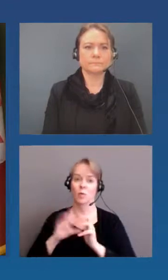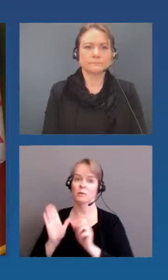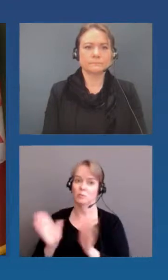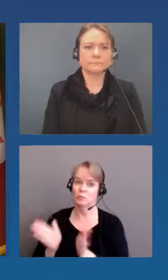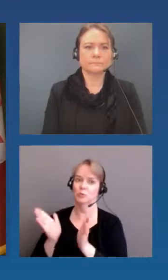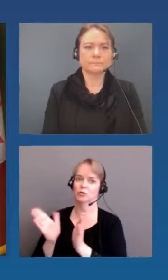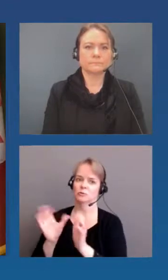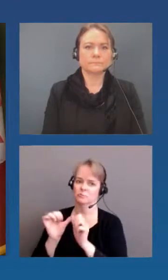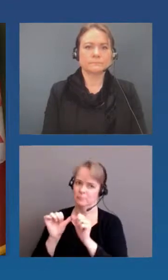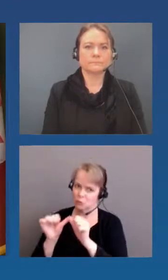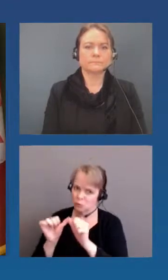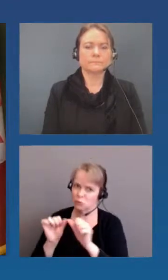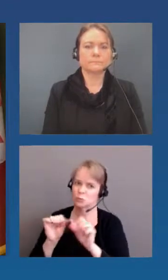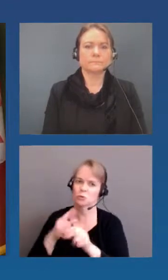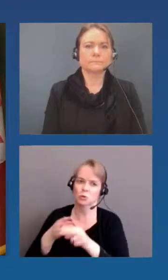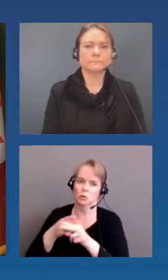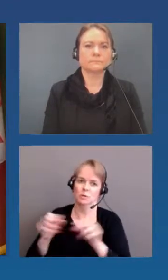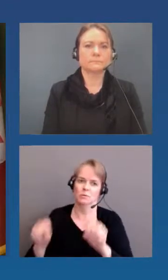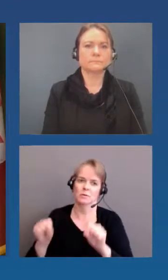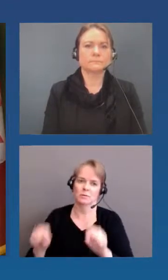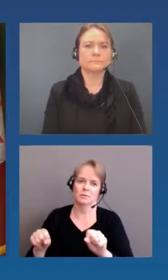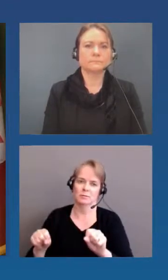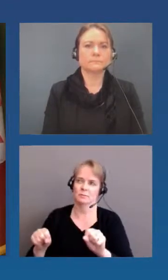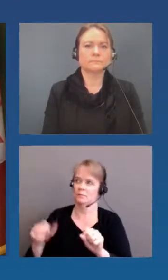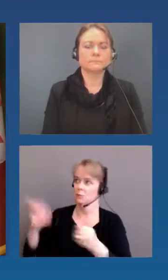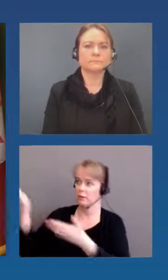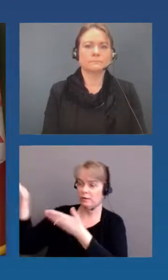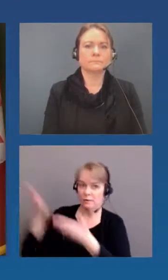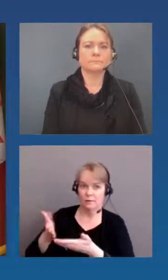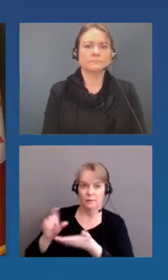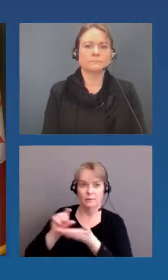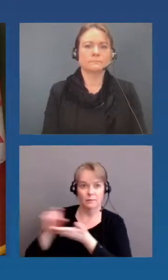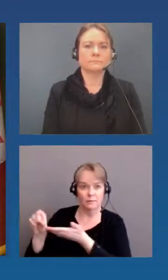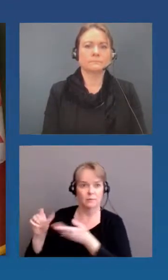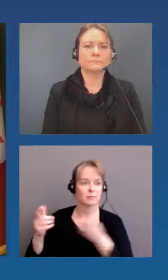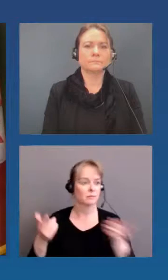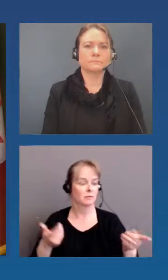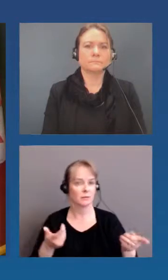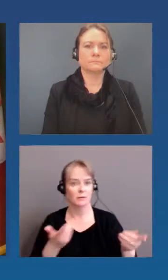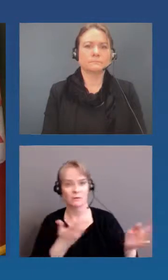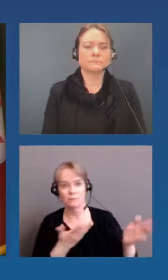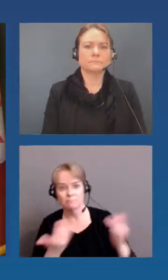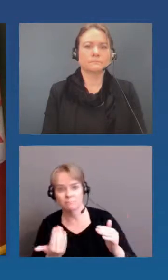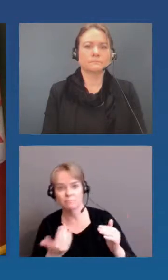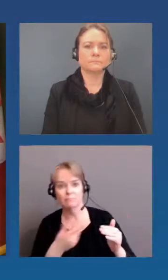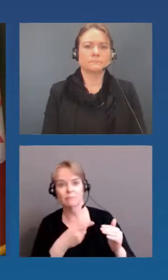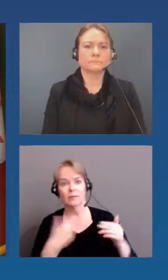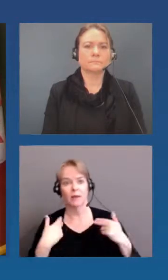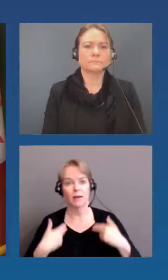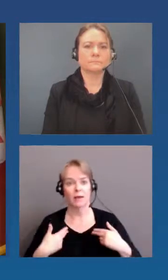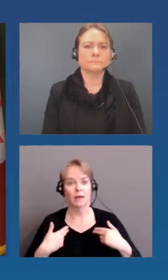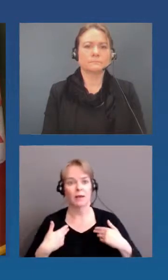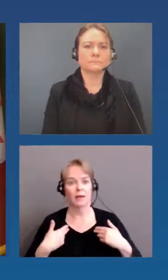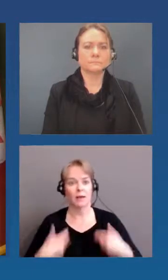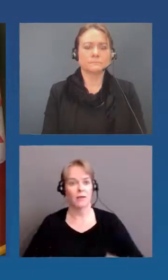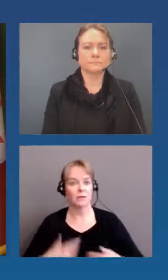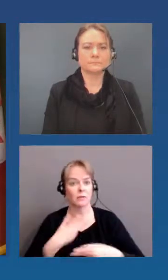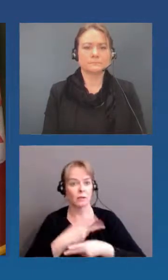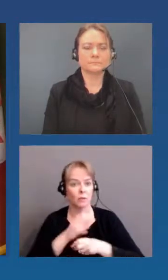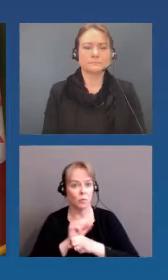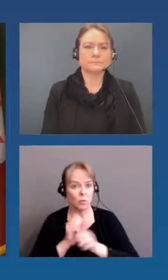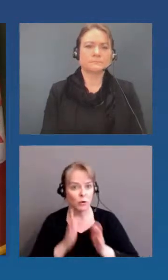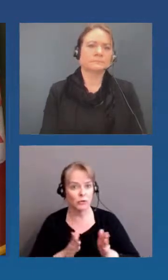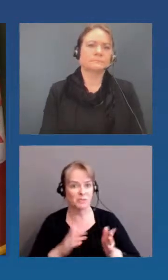So as much as that we can get in on this large group that's coming next, these important next phase healthcare